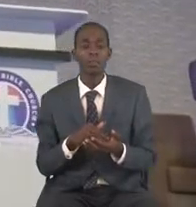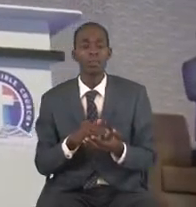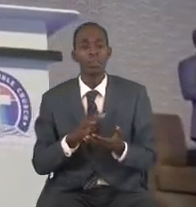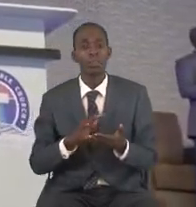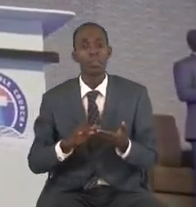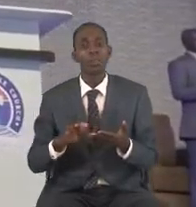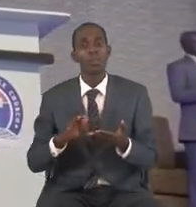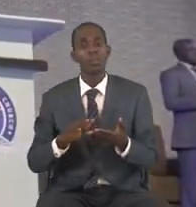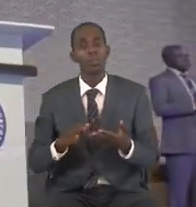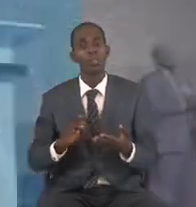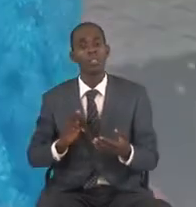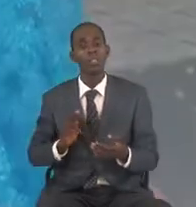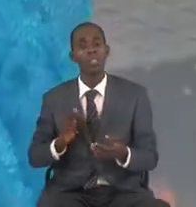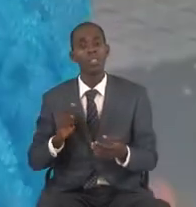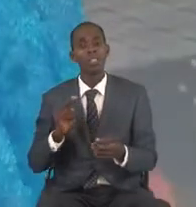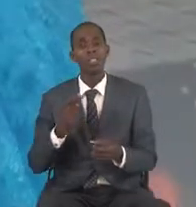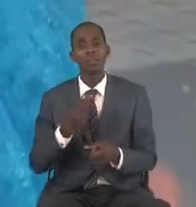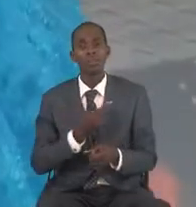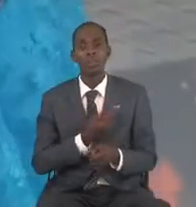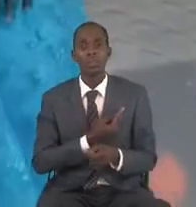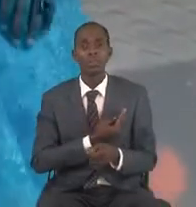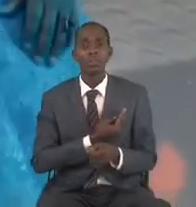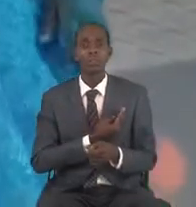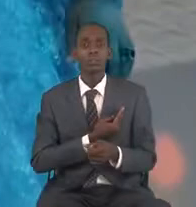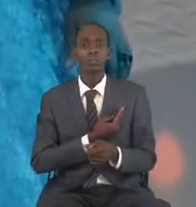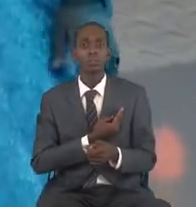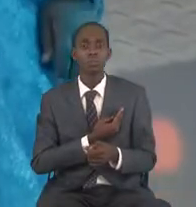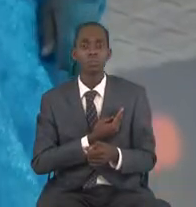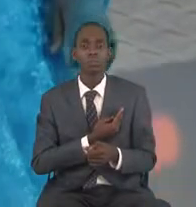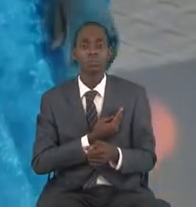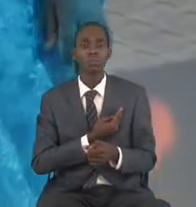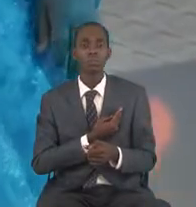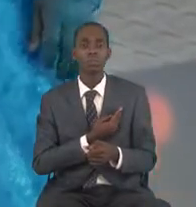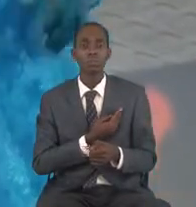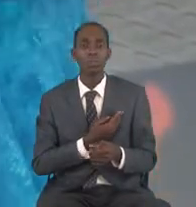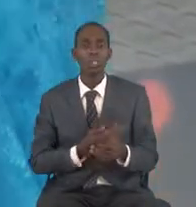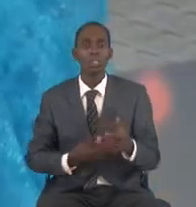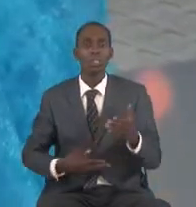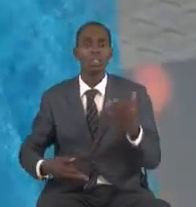Lord. Forgive us, Lord.